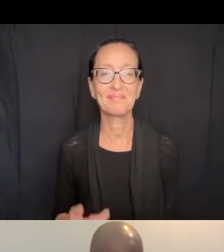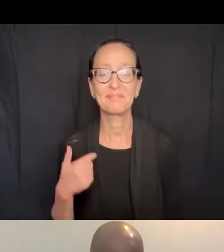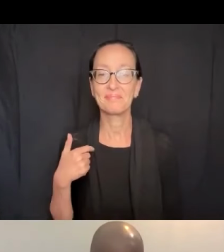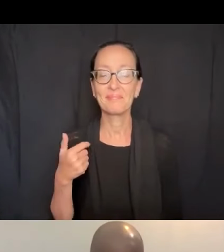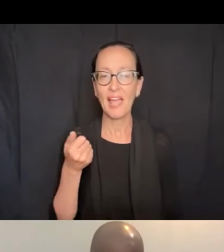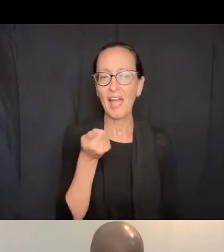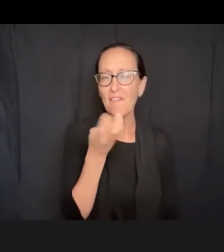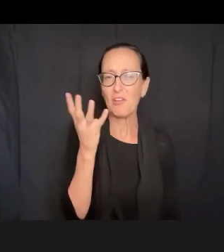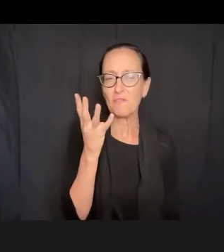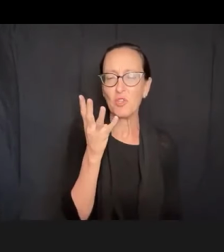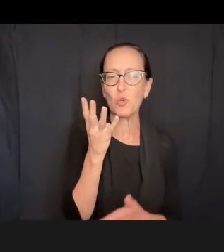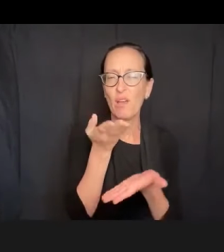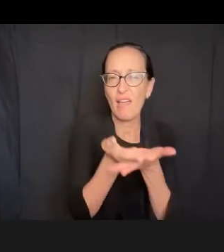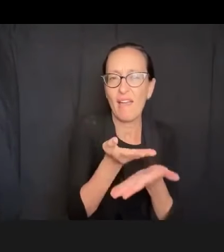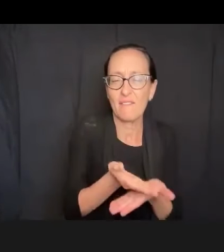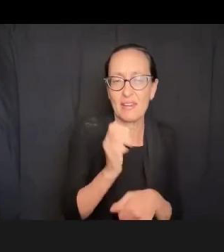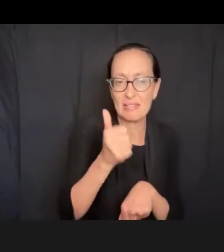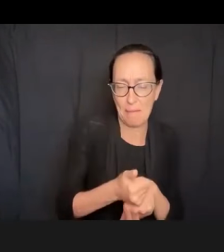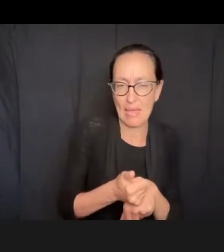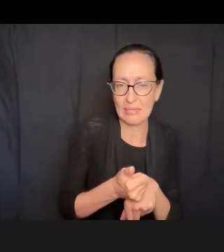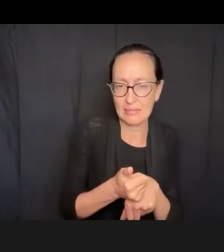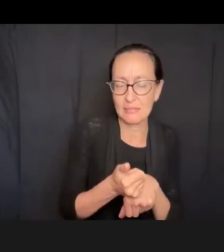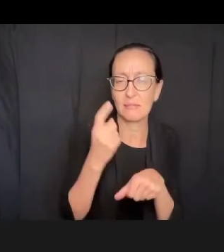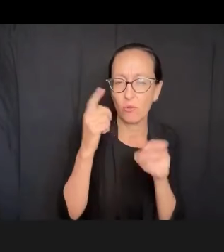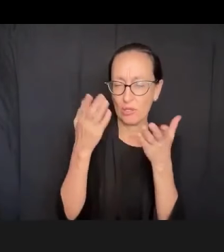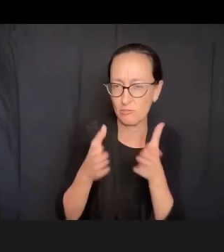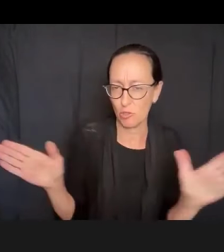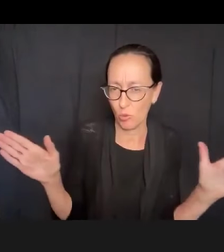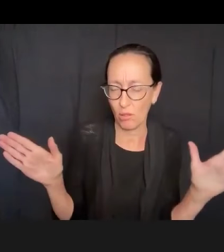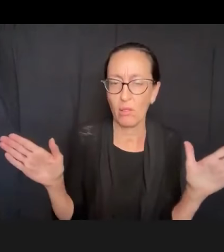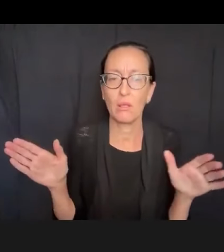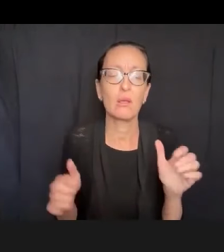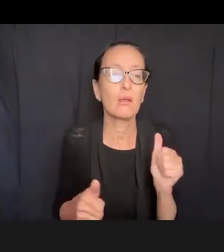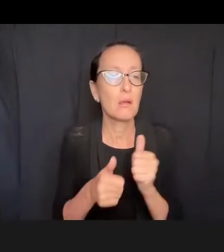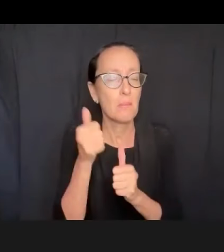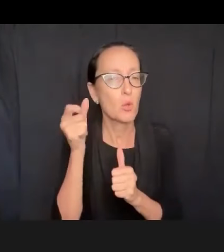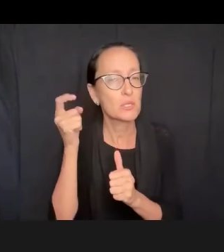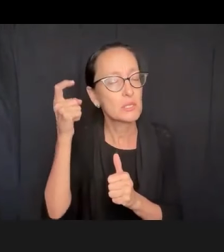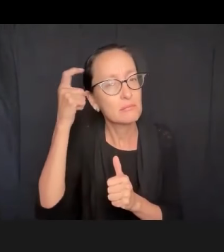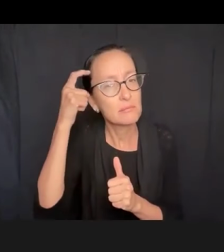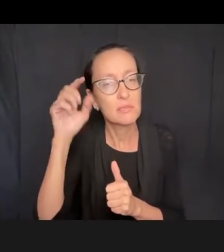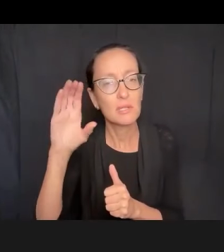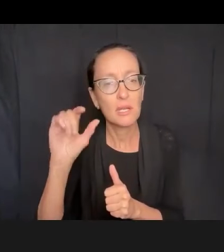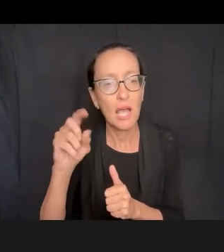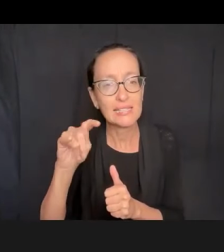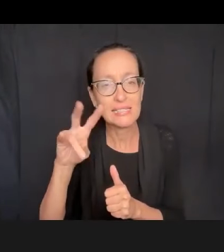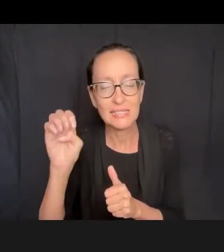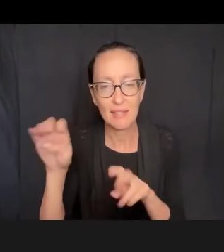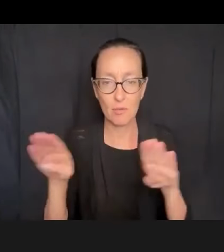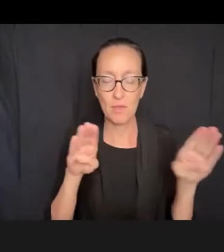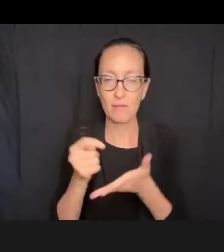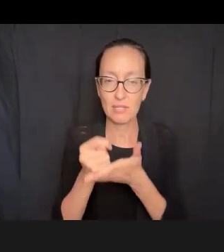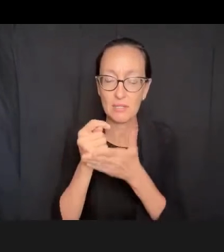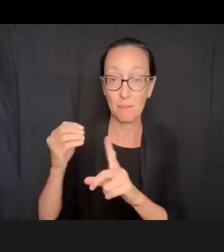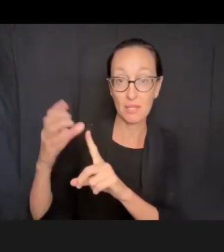just mental health difficulties in general. Most evidence-based interventions are cognitive behavioral therapies, like exposure-based